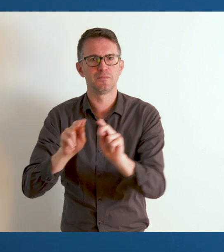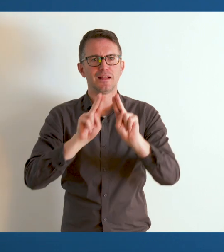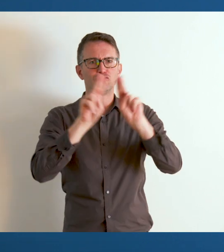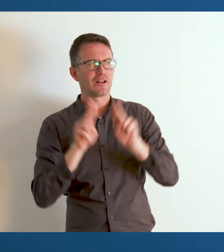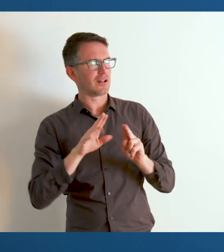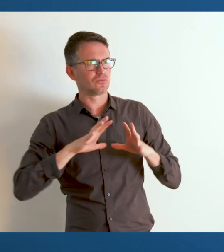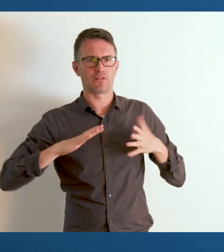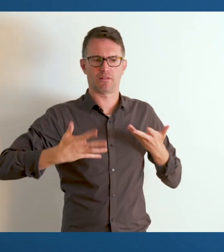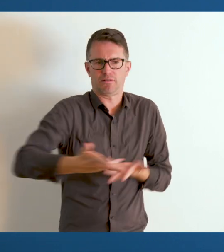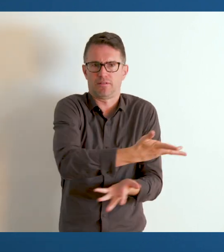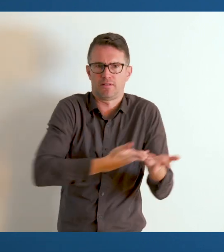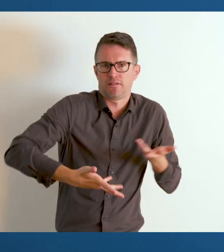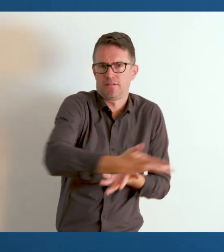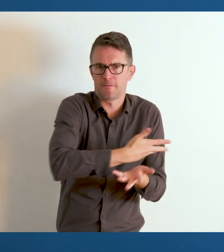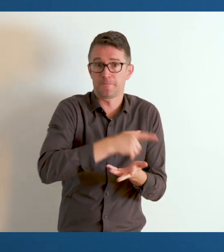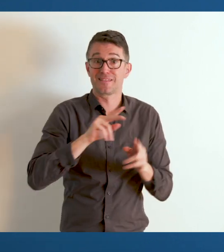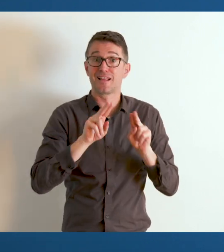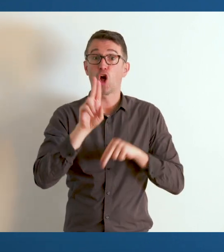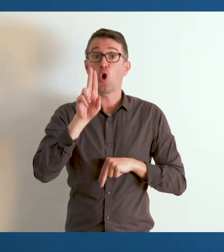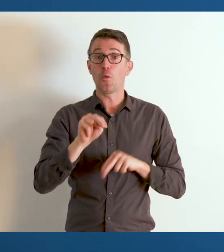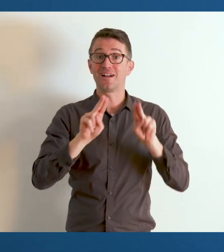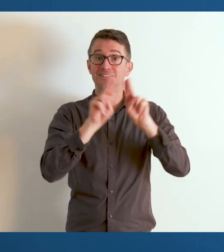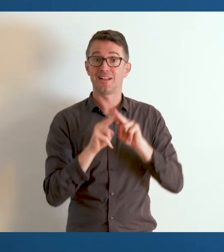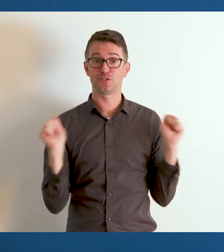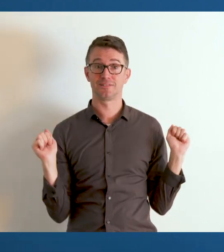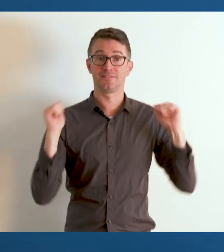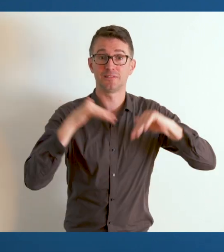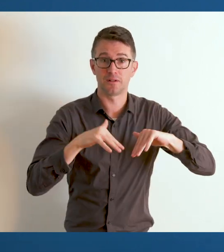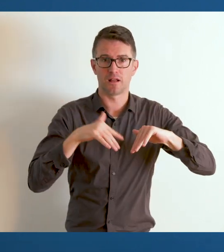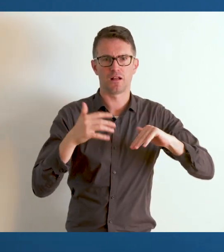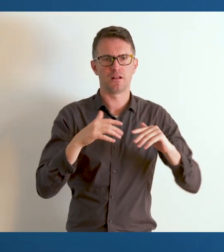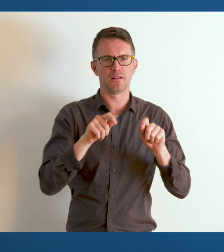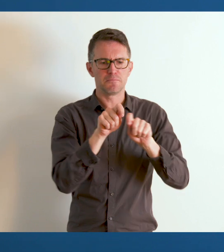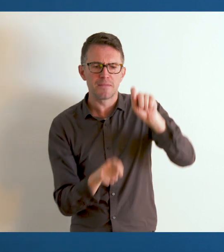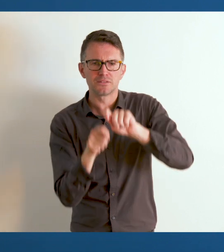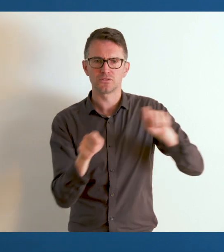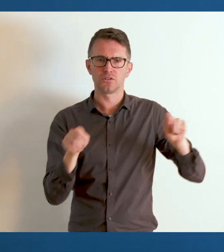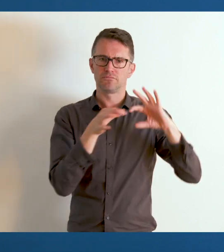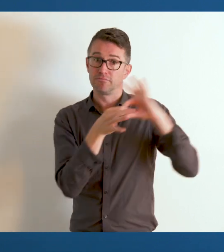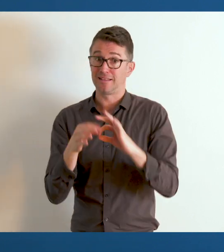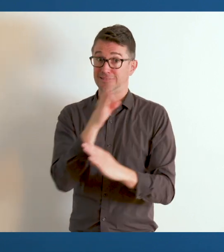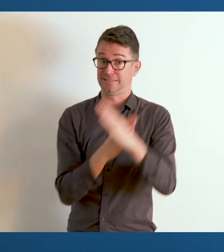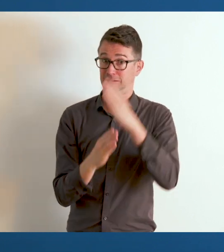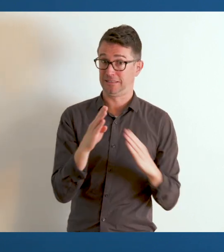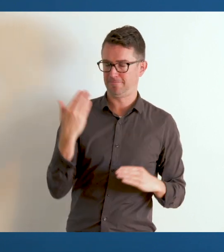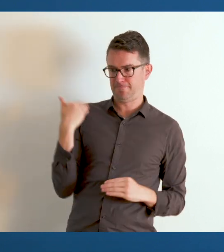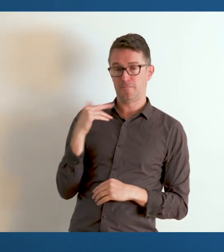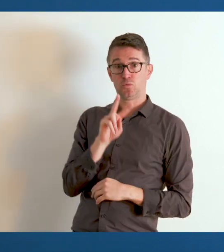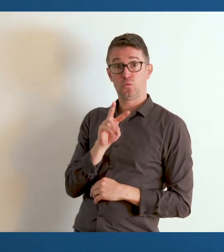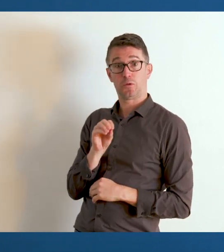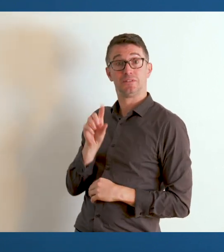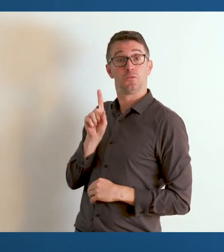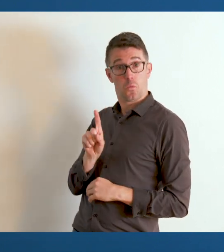UN international seminar on the measurement of disability in 2001. And it was at that seminar that